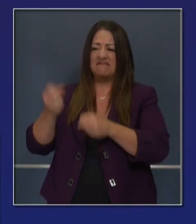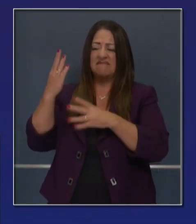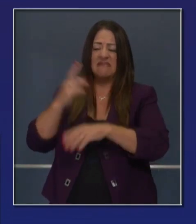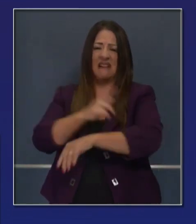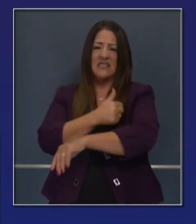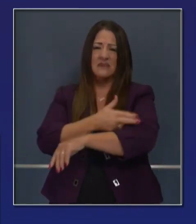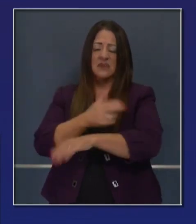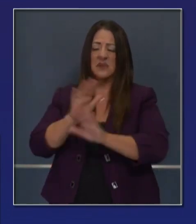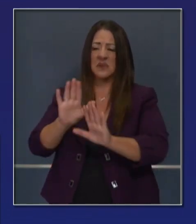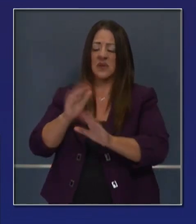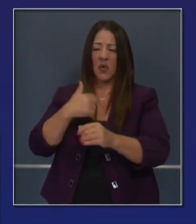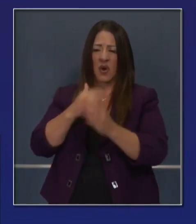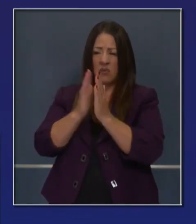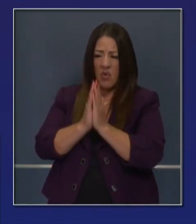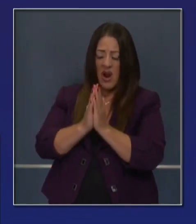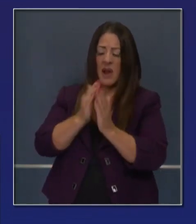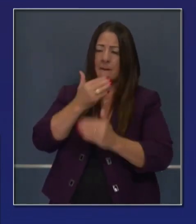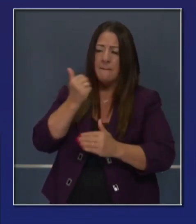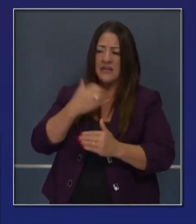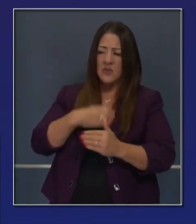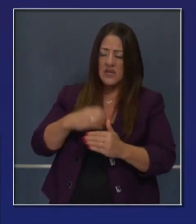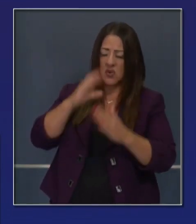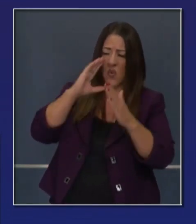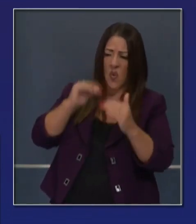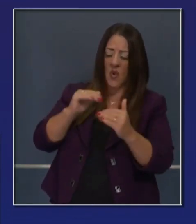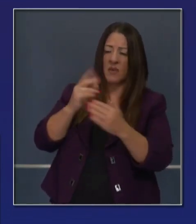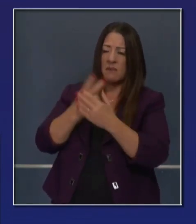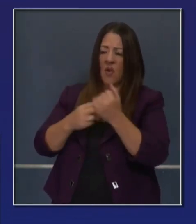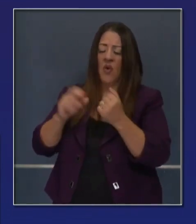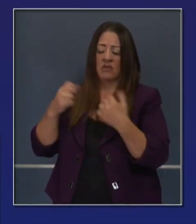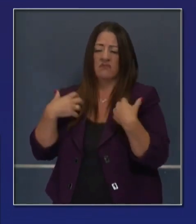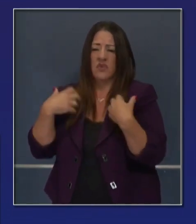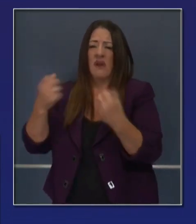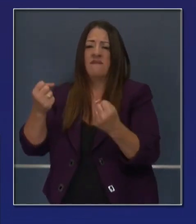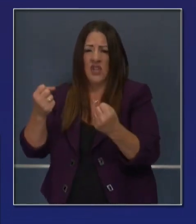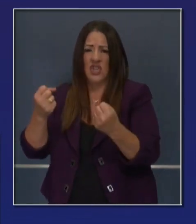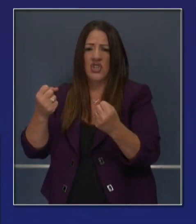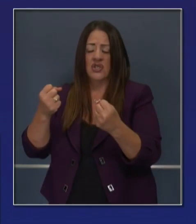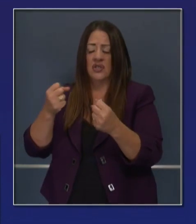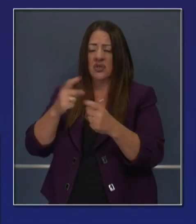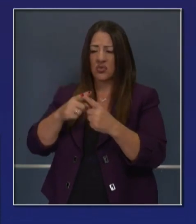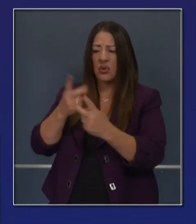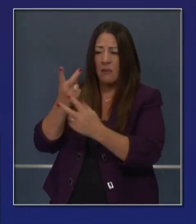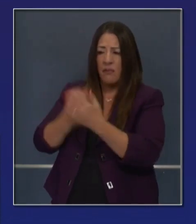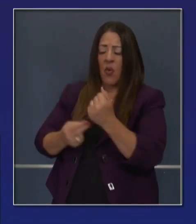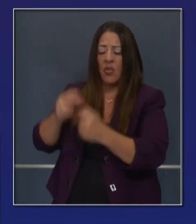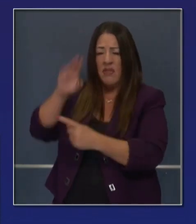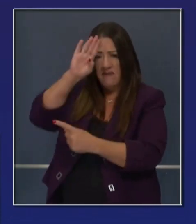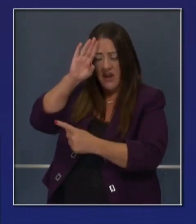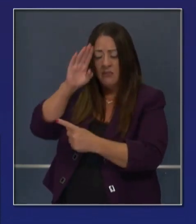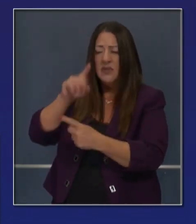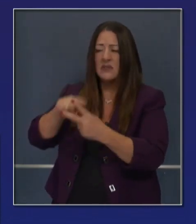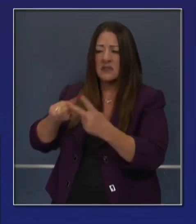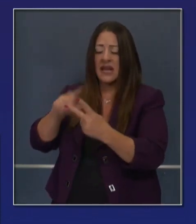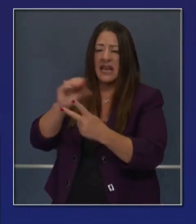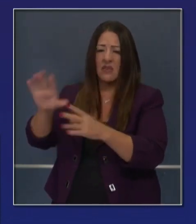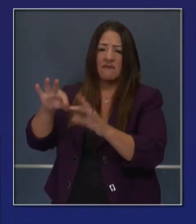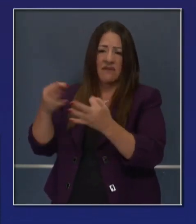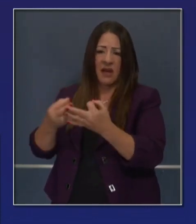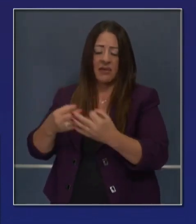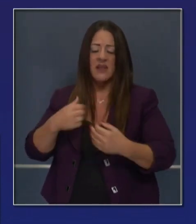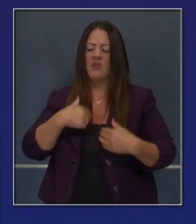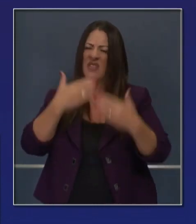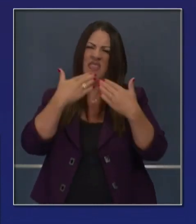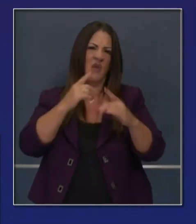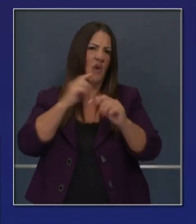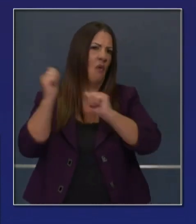them all the best wishes and, of course, the best care we possibly can. And to all of our firefighters up and down the state, I know